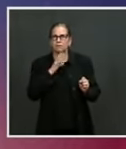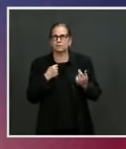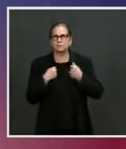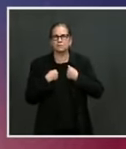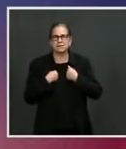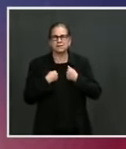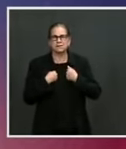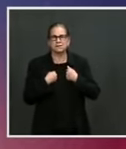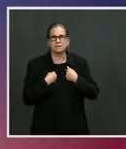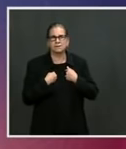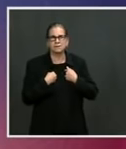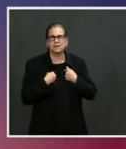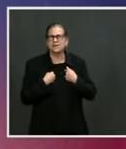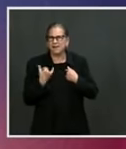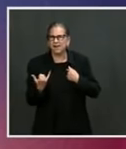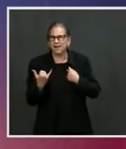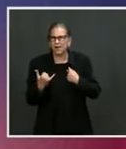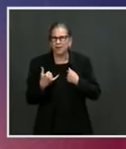Now as then,